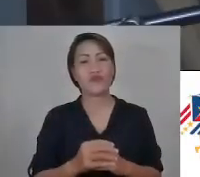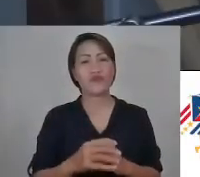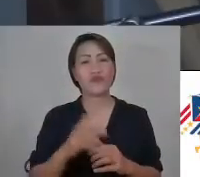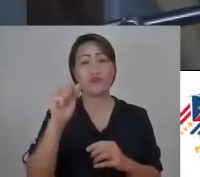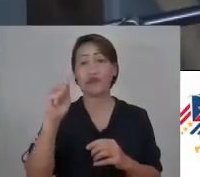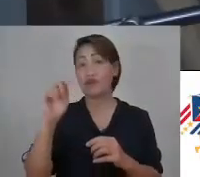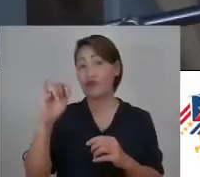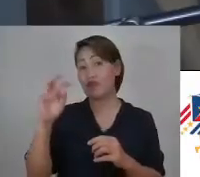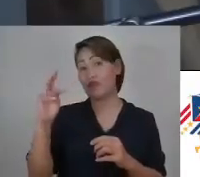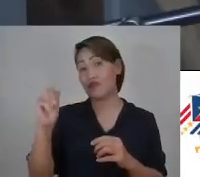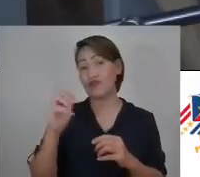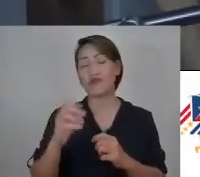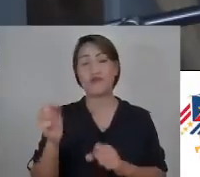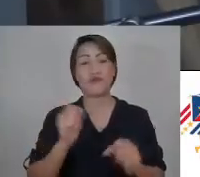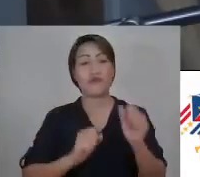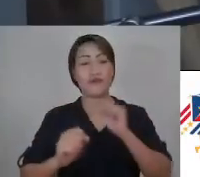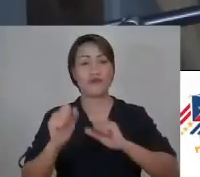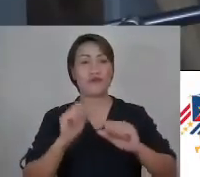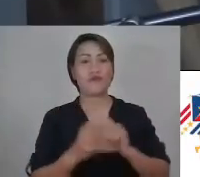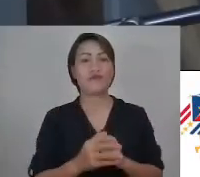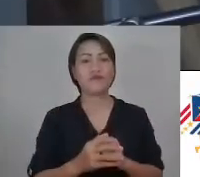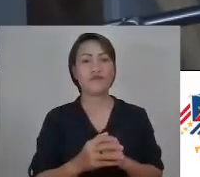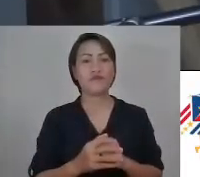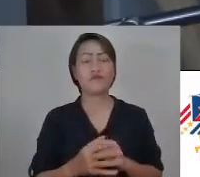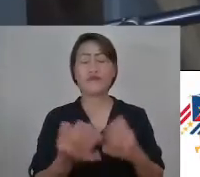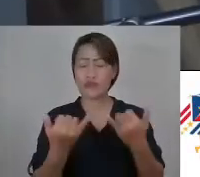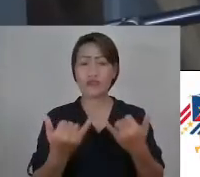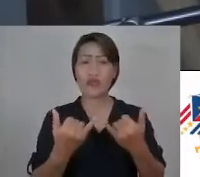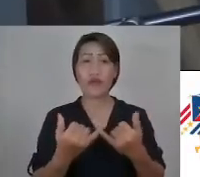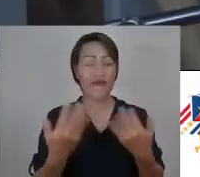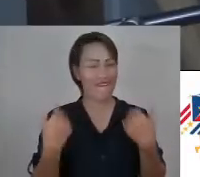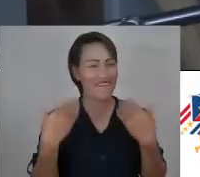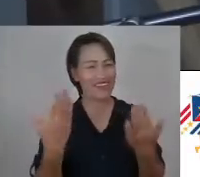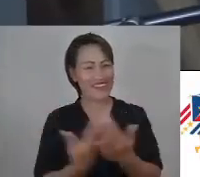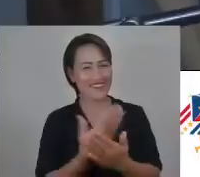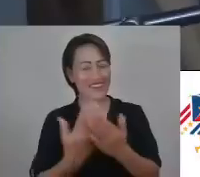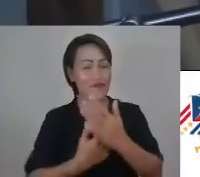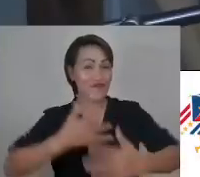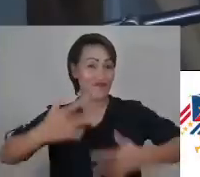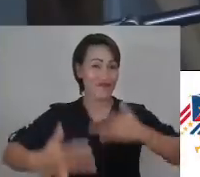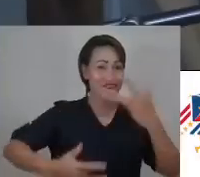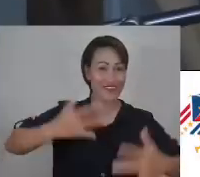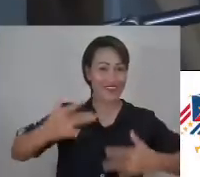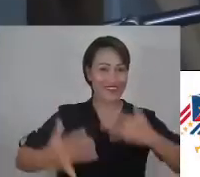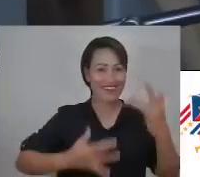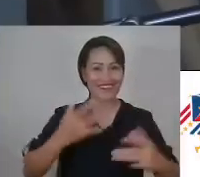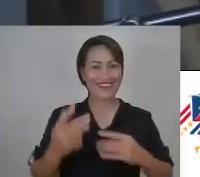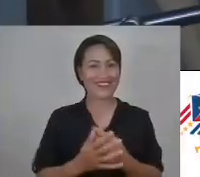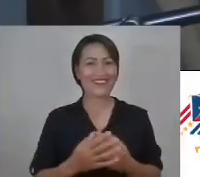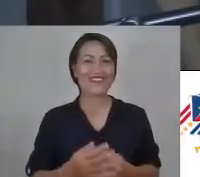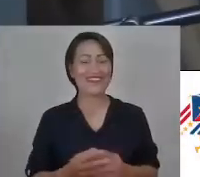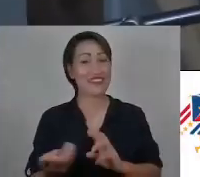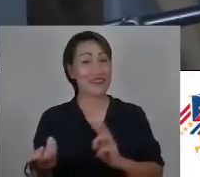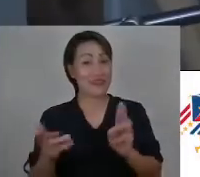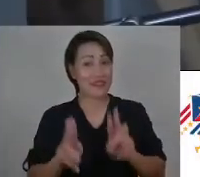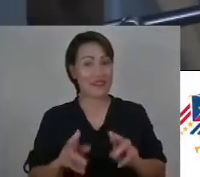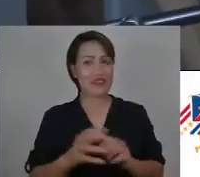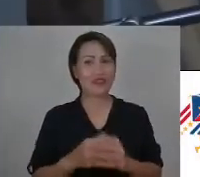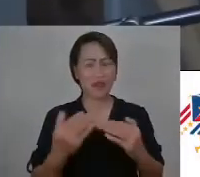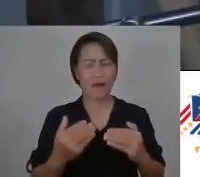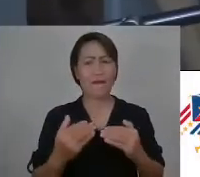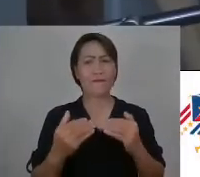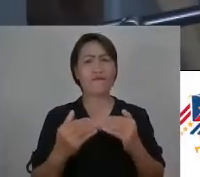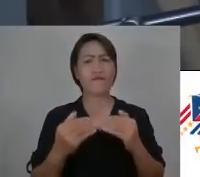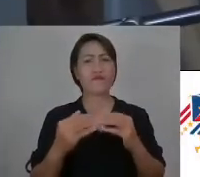feature new and exciting and equally challenging events that will also highlight the flexibility